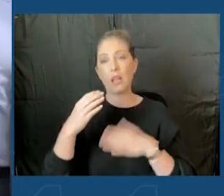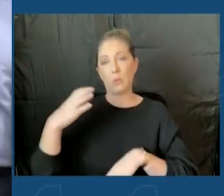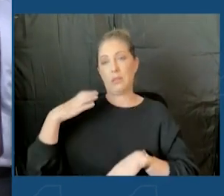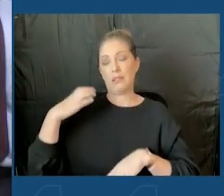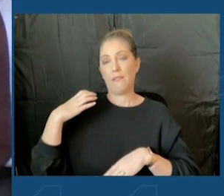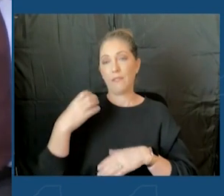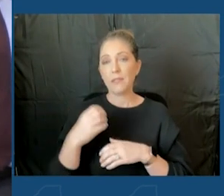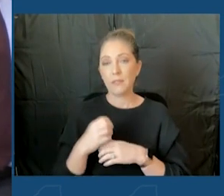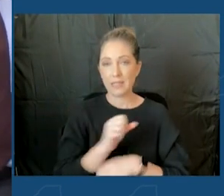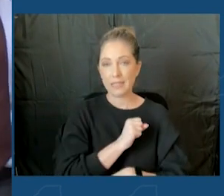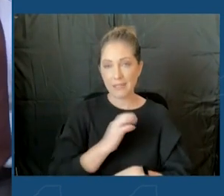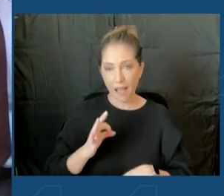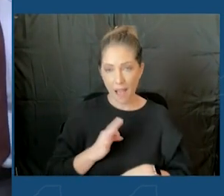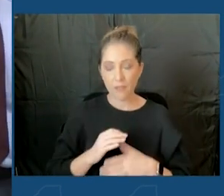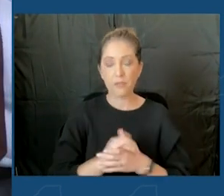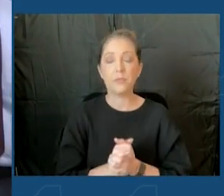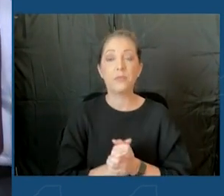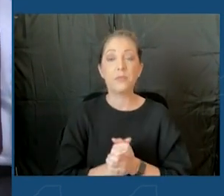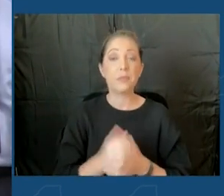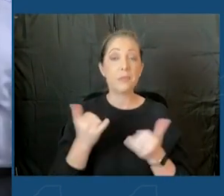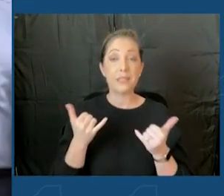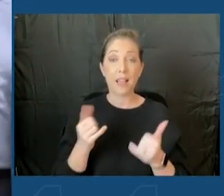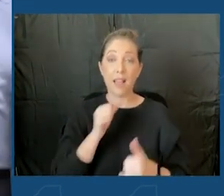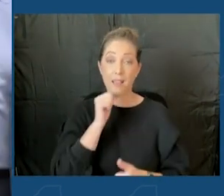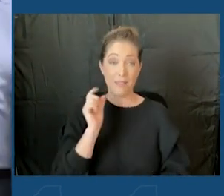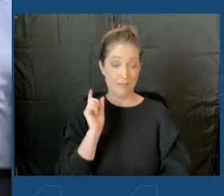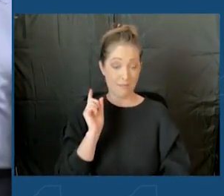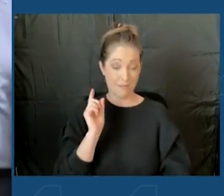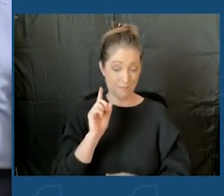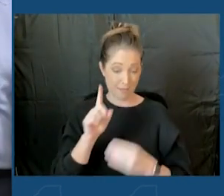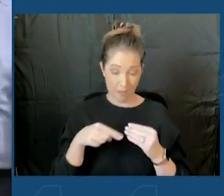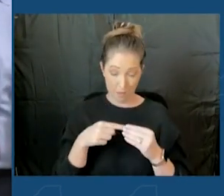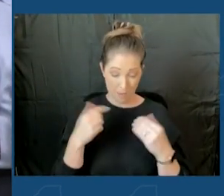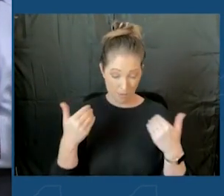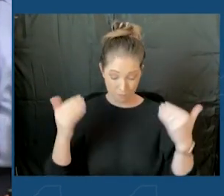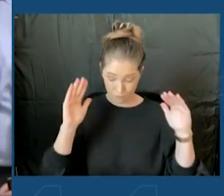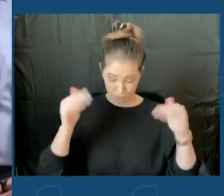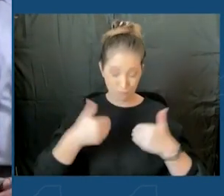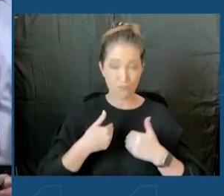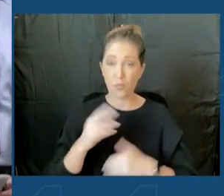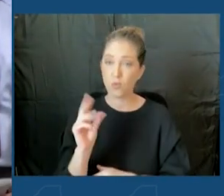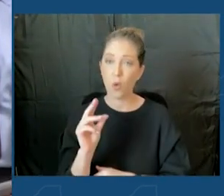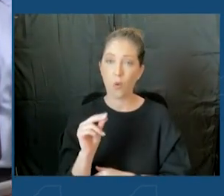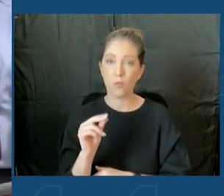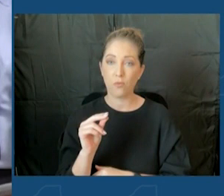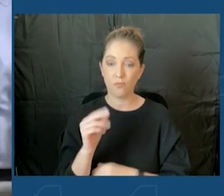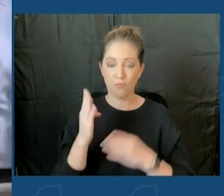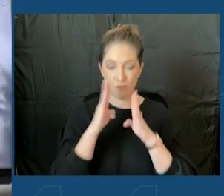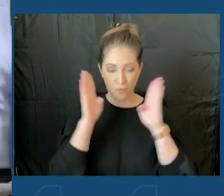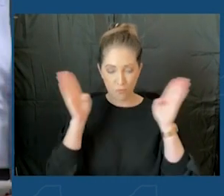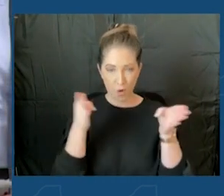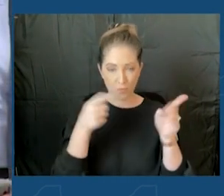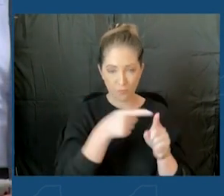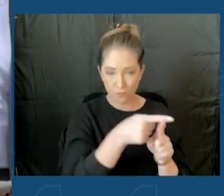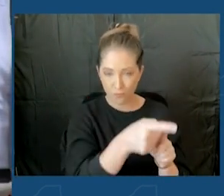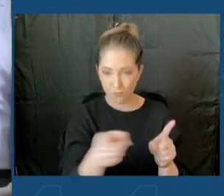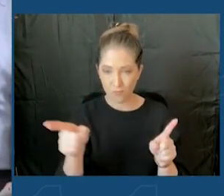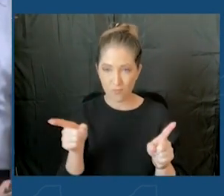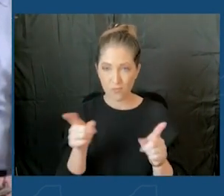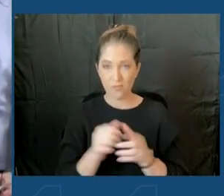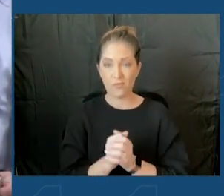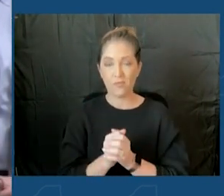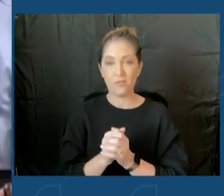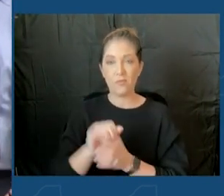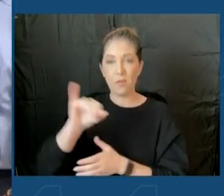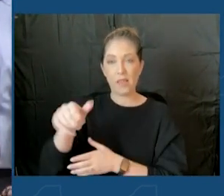So, but today is not about us. It's about the individuals who are here. The individuals who, as Jano